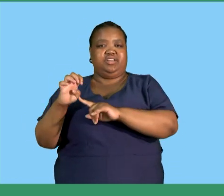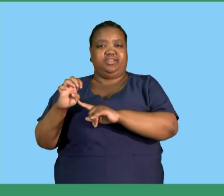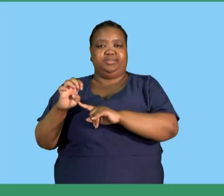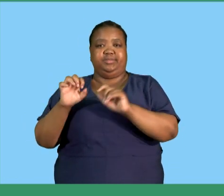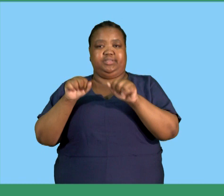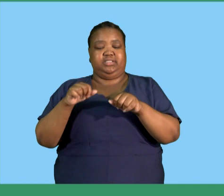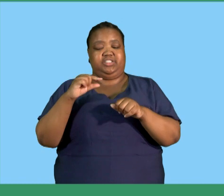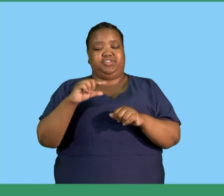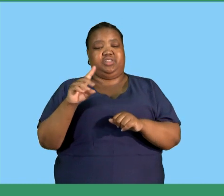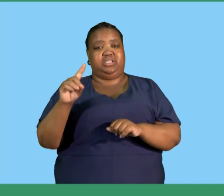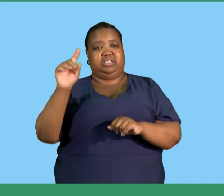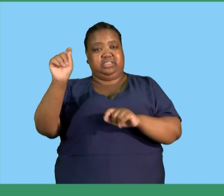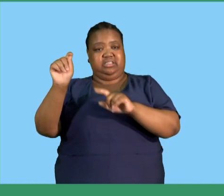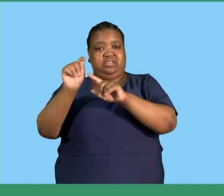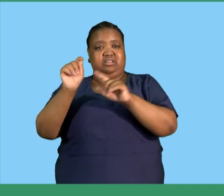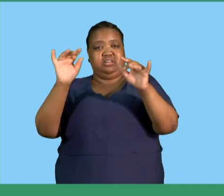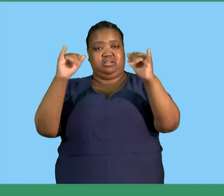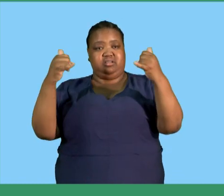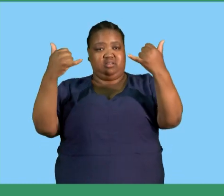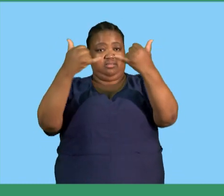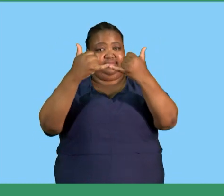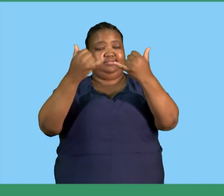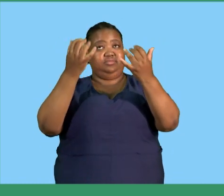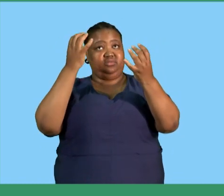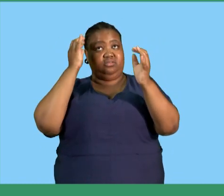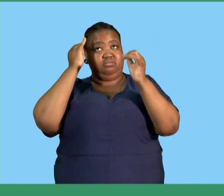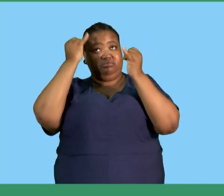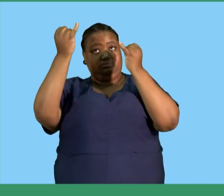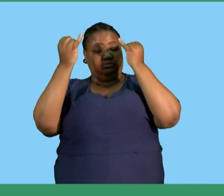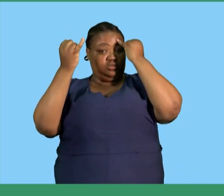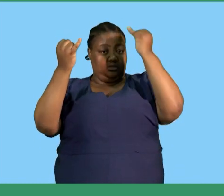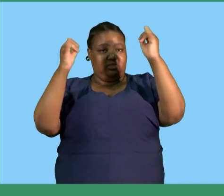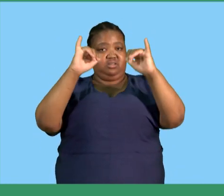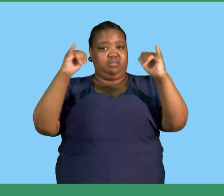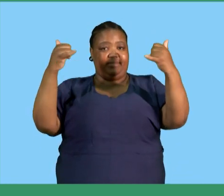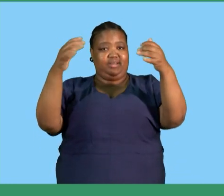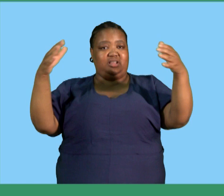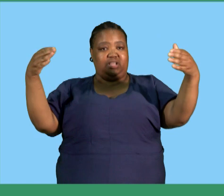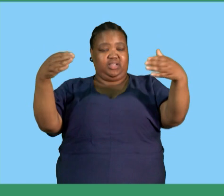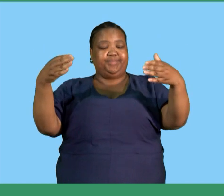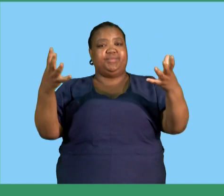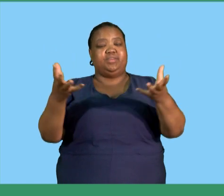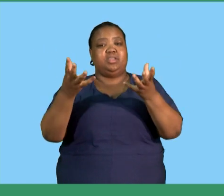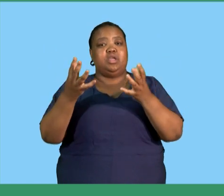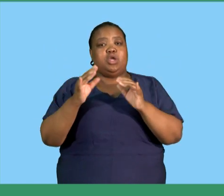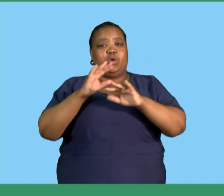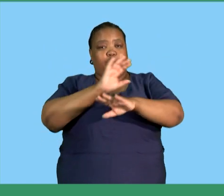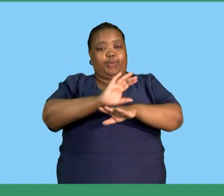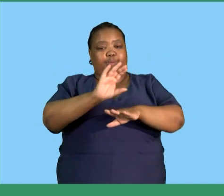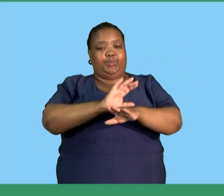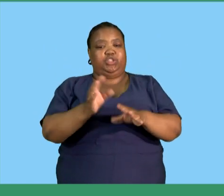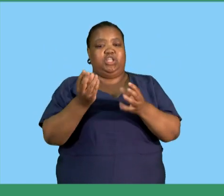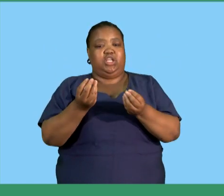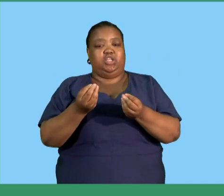GDT. G Digital Tech is an innovative company that develops computer software.